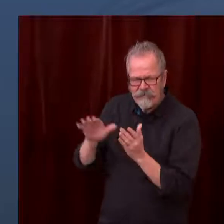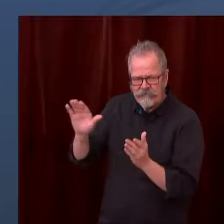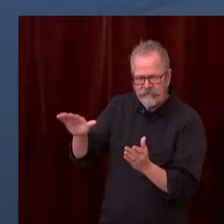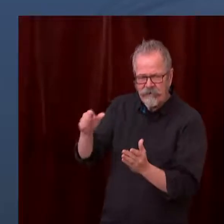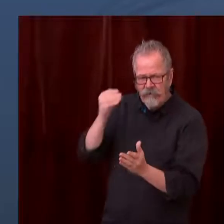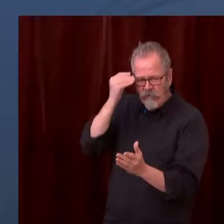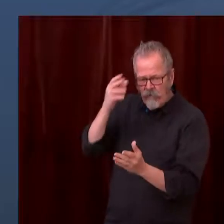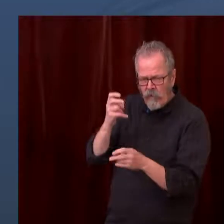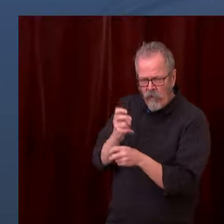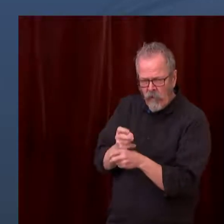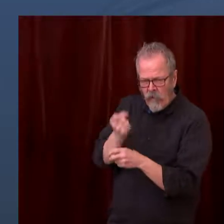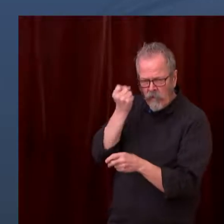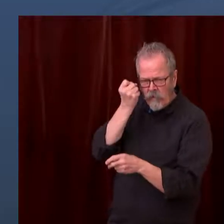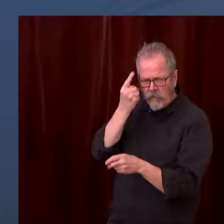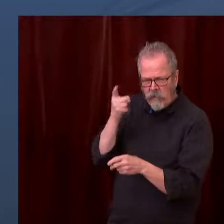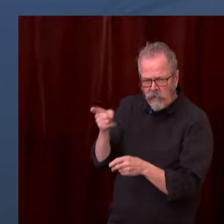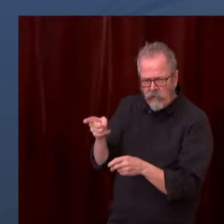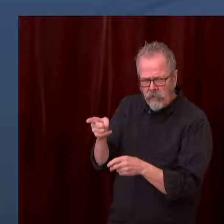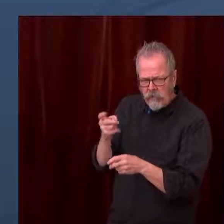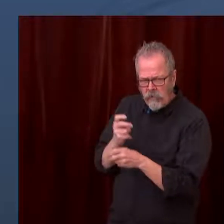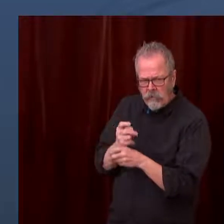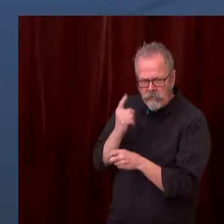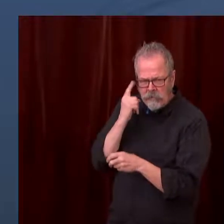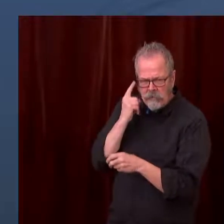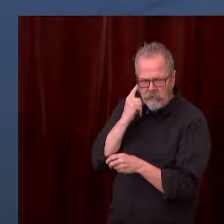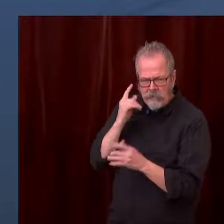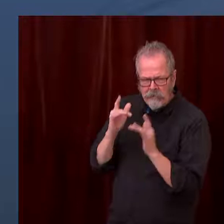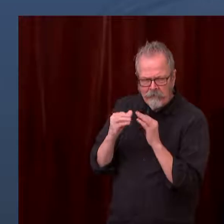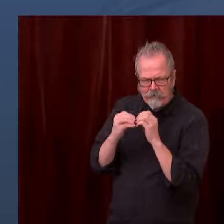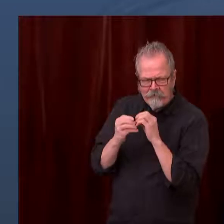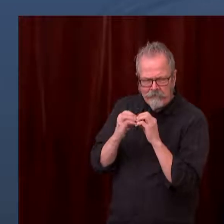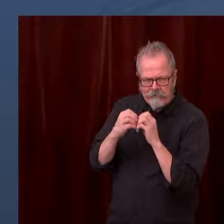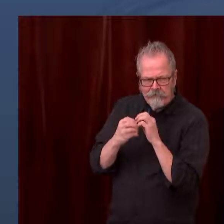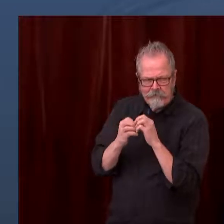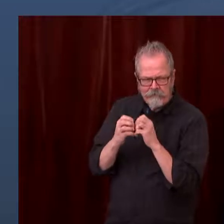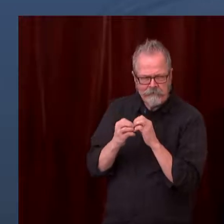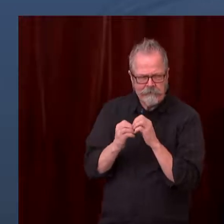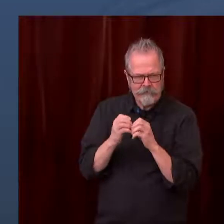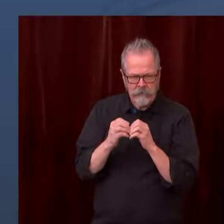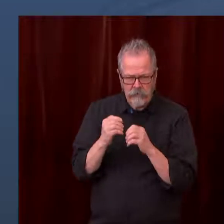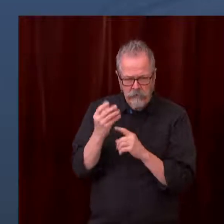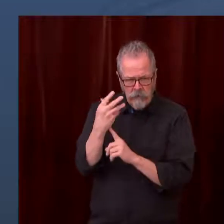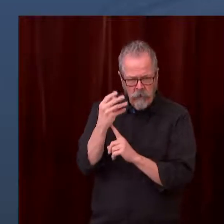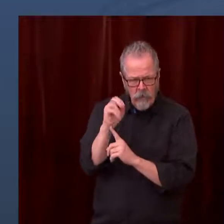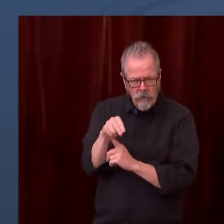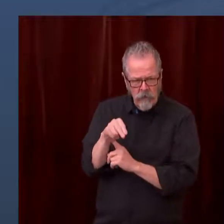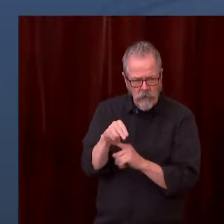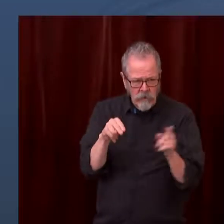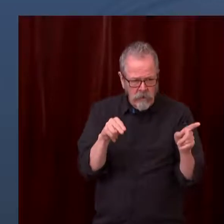you. I don't know if your video's on, but could you start again? We'll try another time.